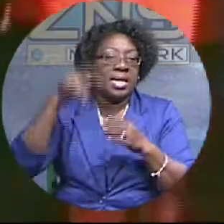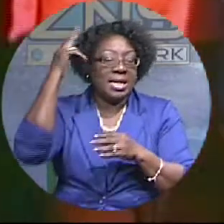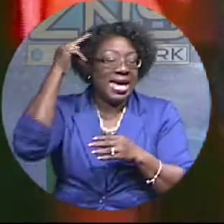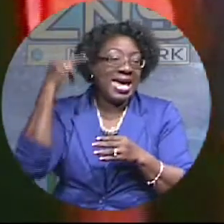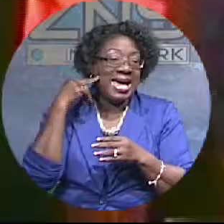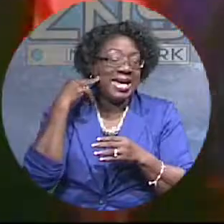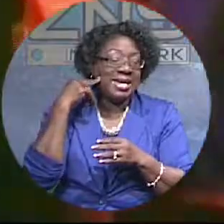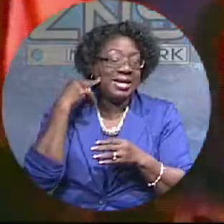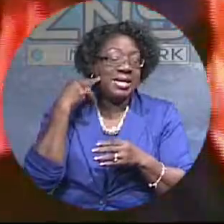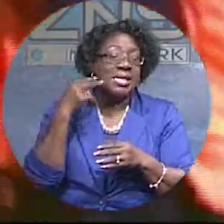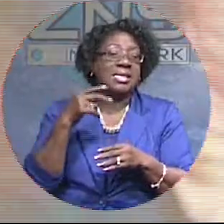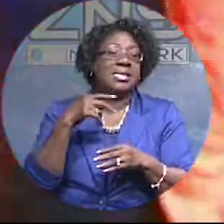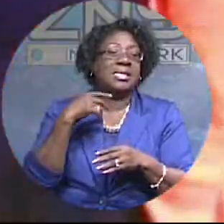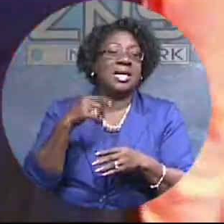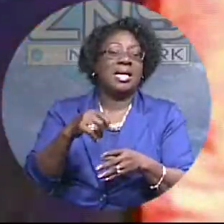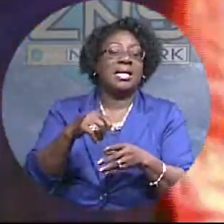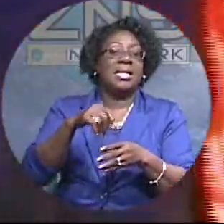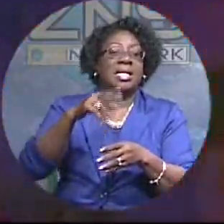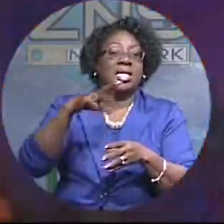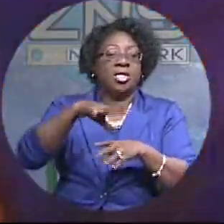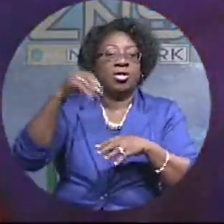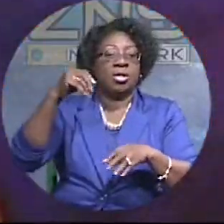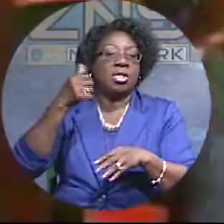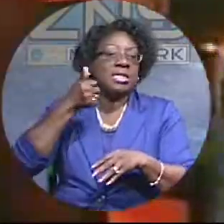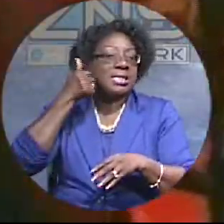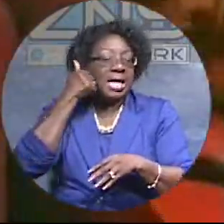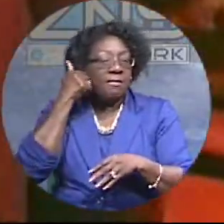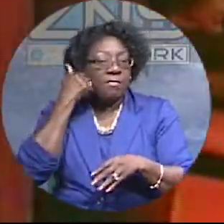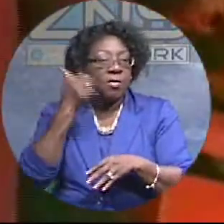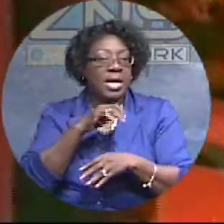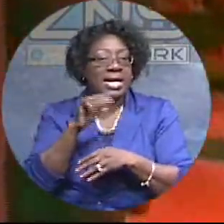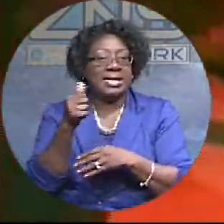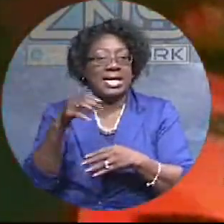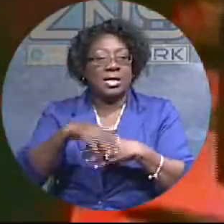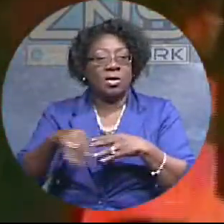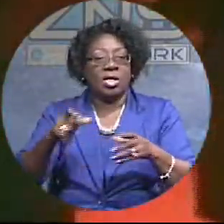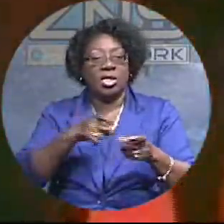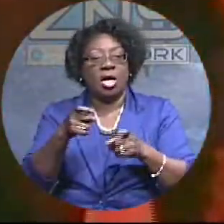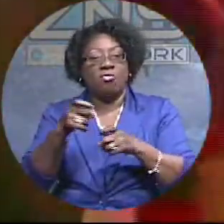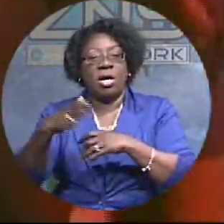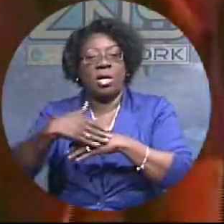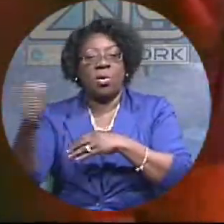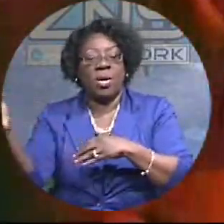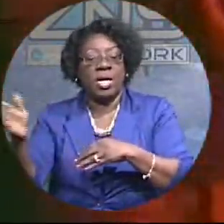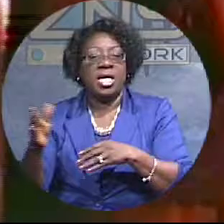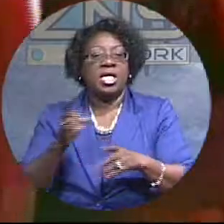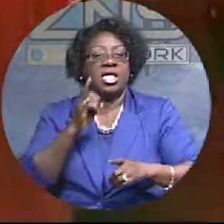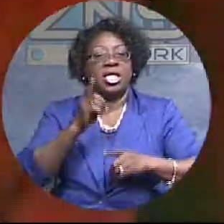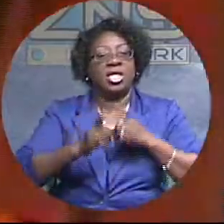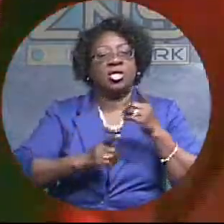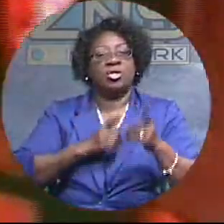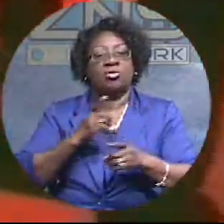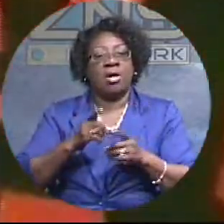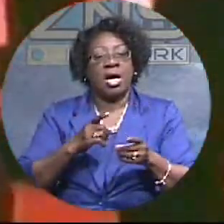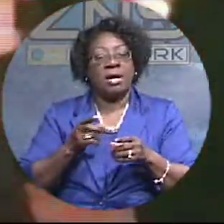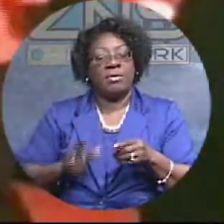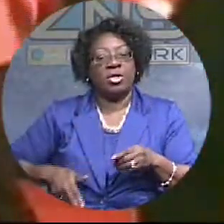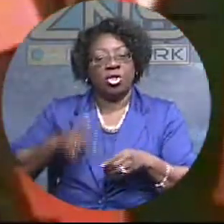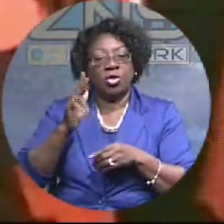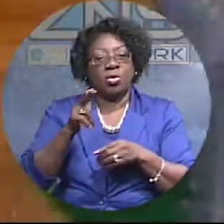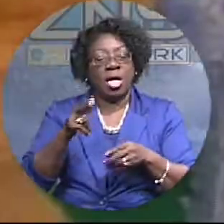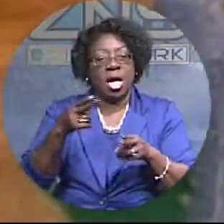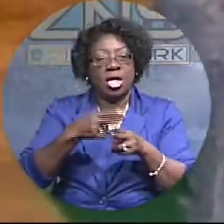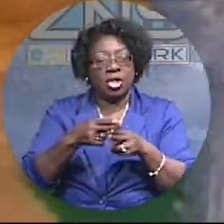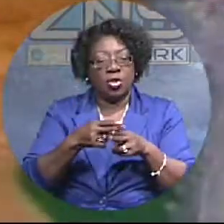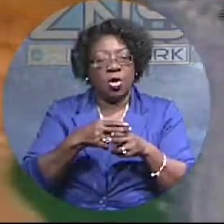later, Hunt said the shooter took her uncle's cell phone and about $10 and then fled the scene. She described the shooter as short in stature,